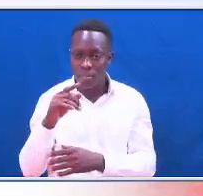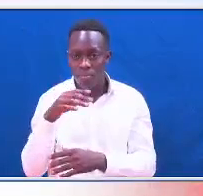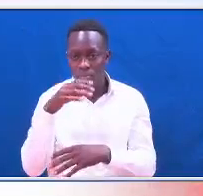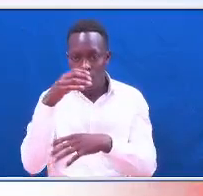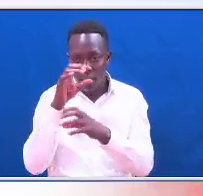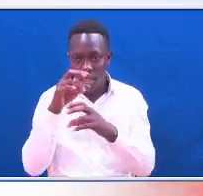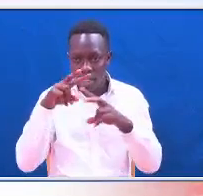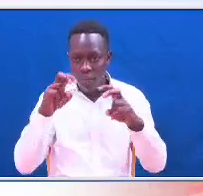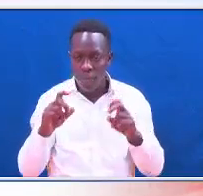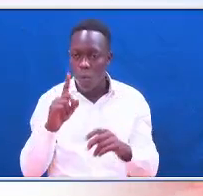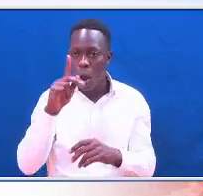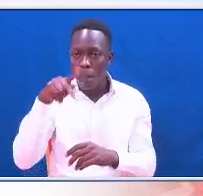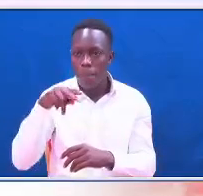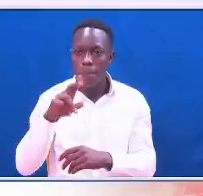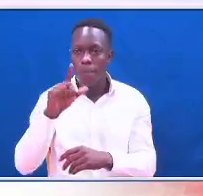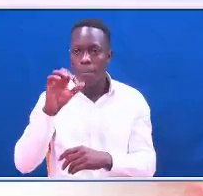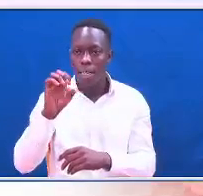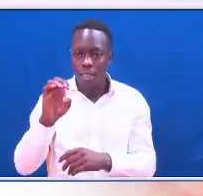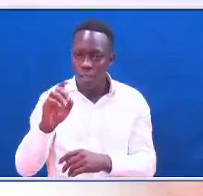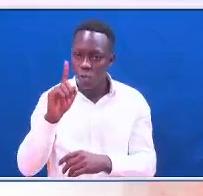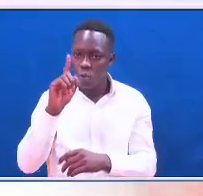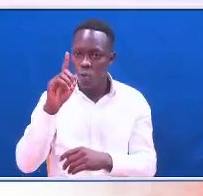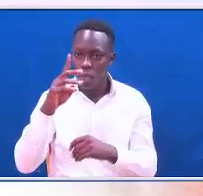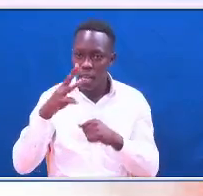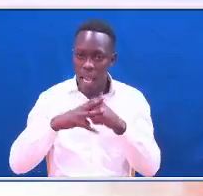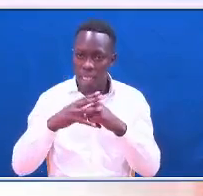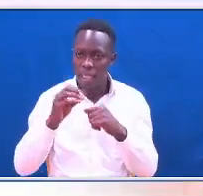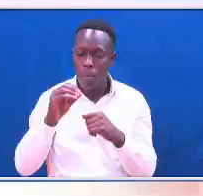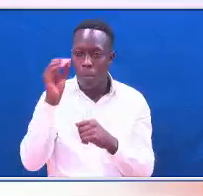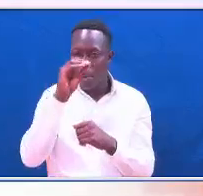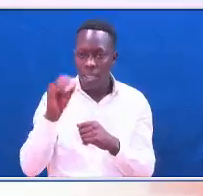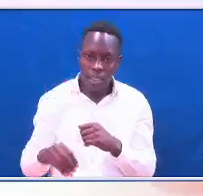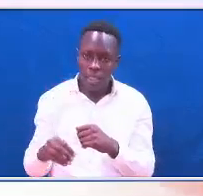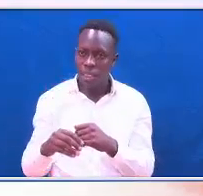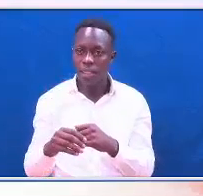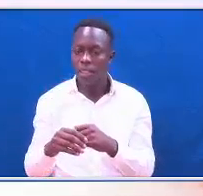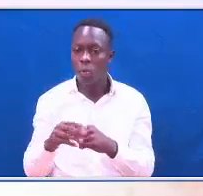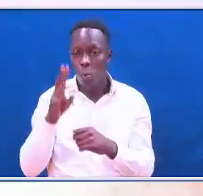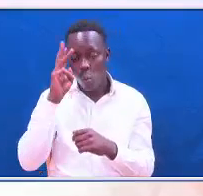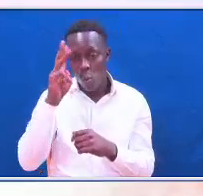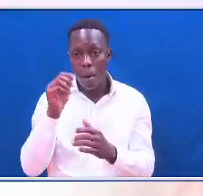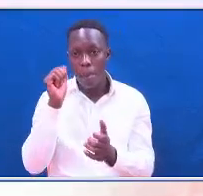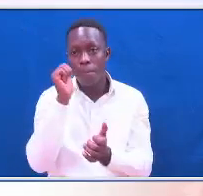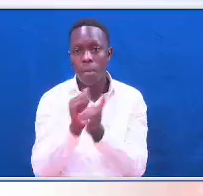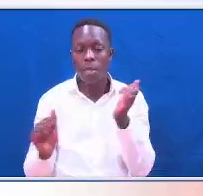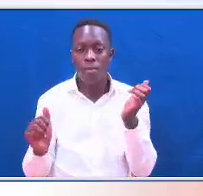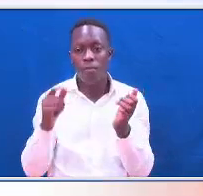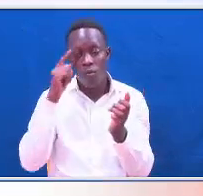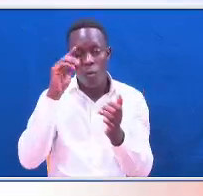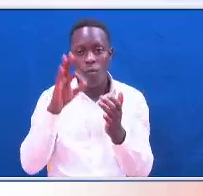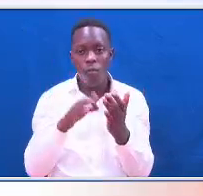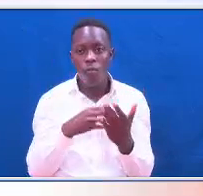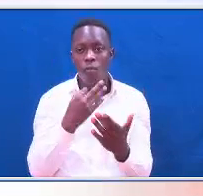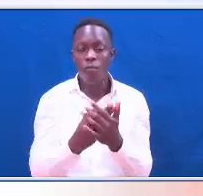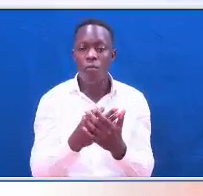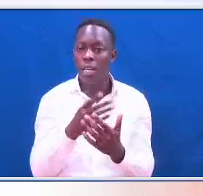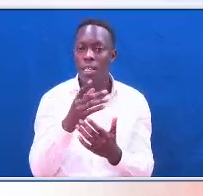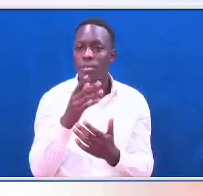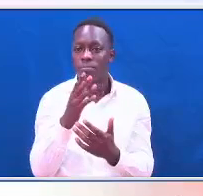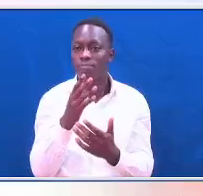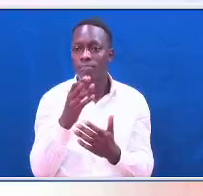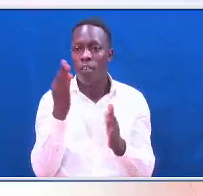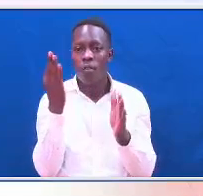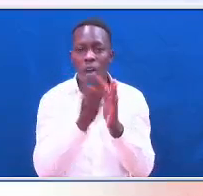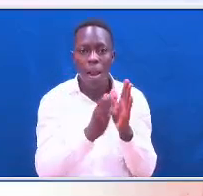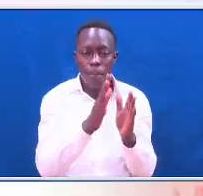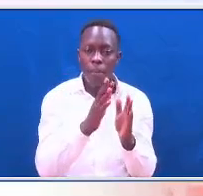One Pulse Kenya. 19% of Kenyans risk being penalized by the taxman for failing to file their returns.